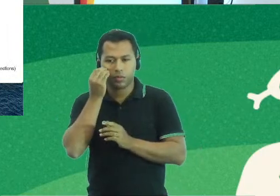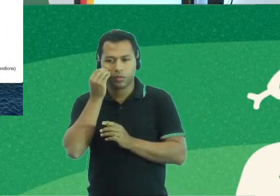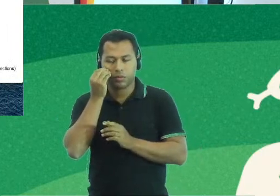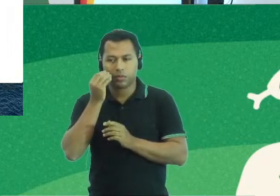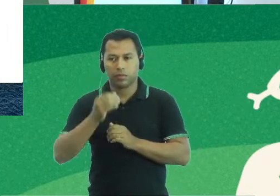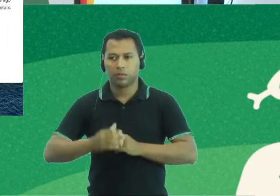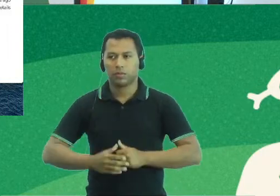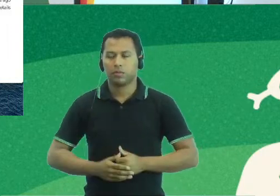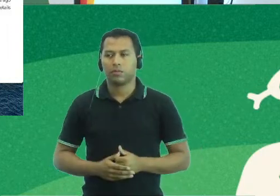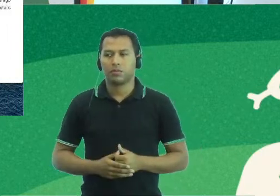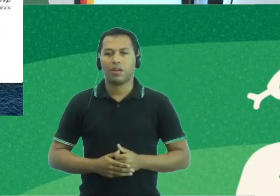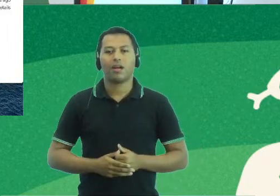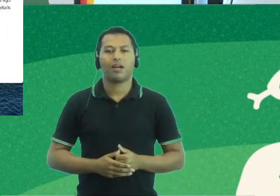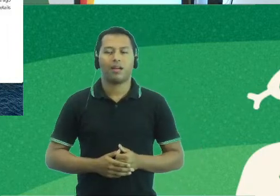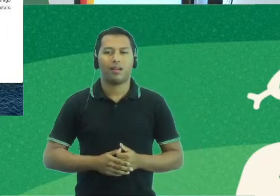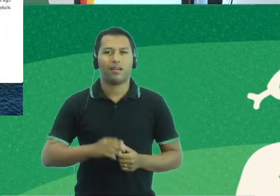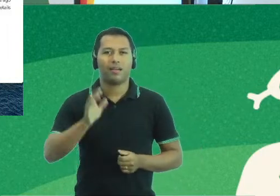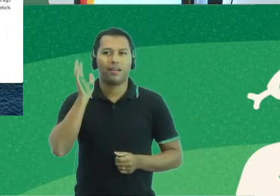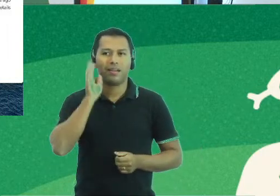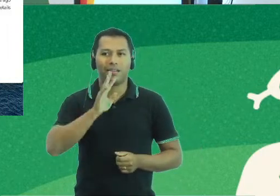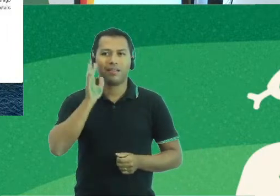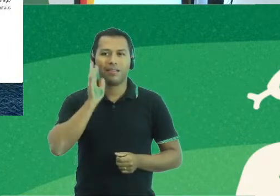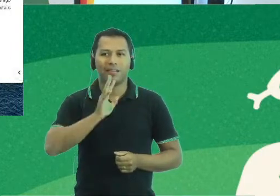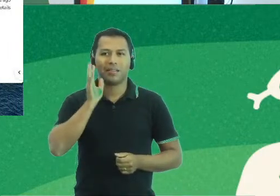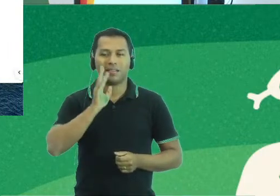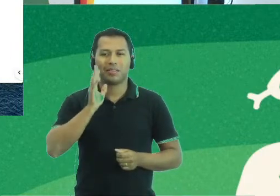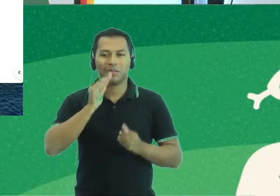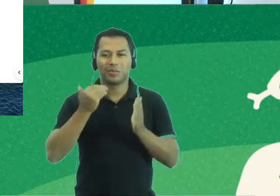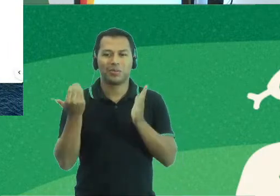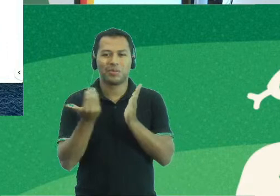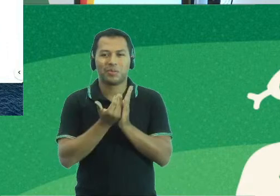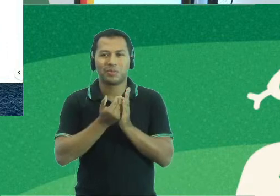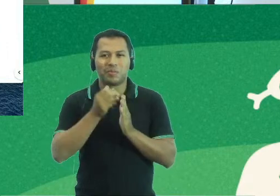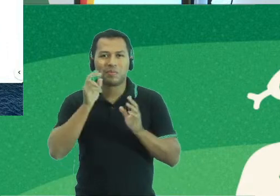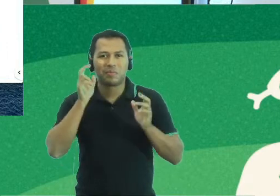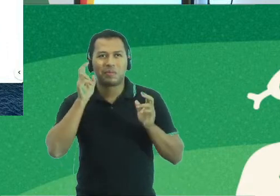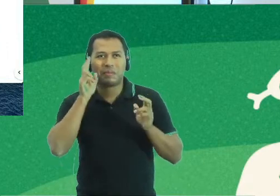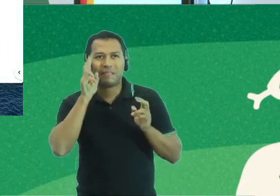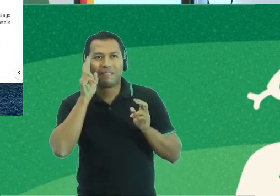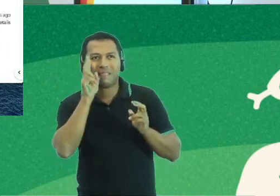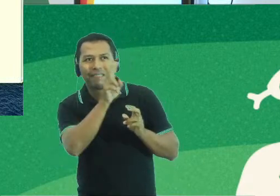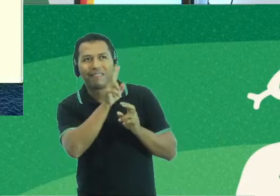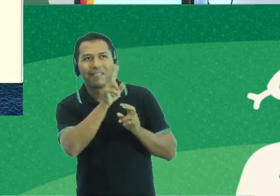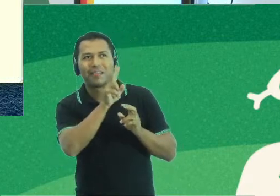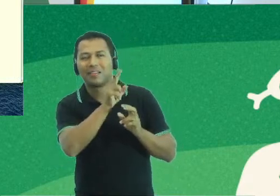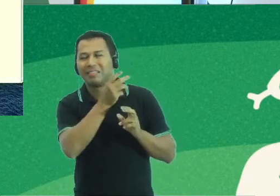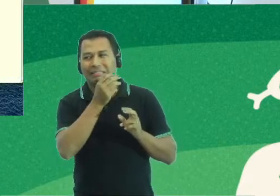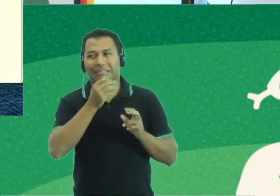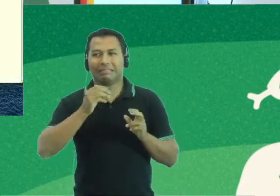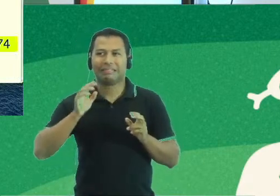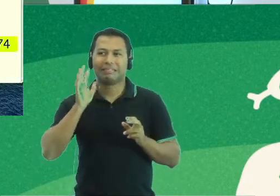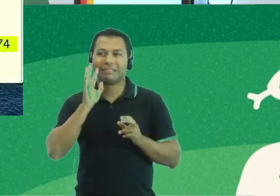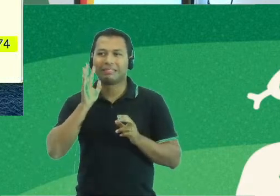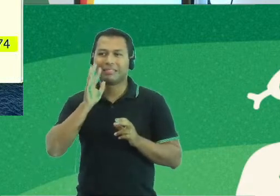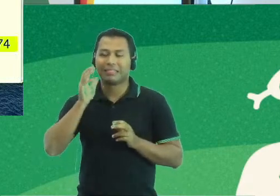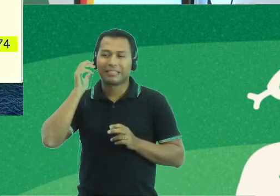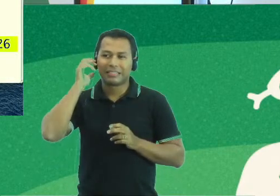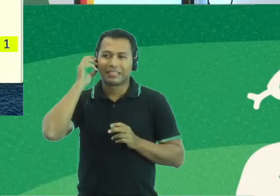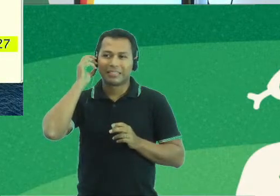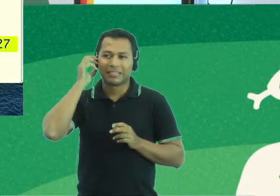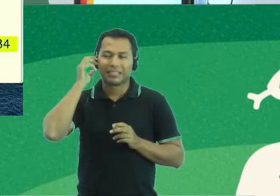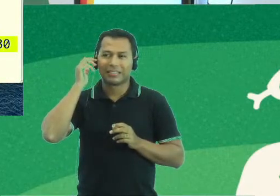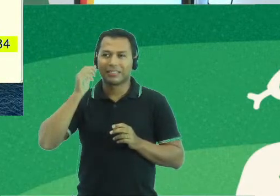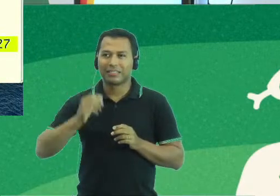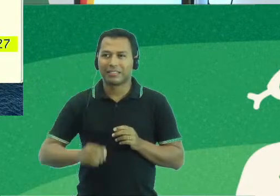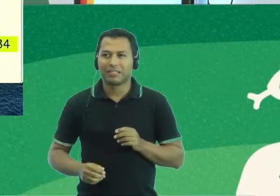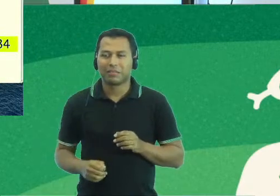Cool, everyone loves loading a web page. All right, cool, so the email code works. That's the code you have to write to send an email. So now with that,